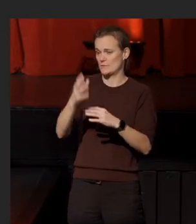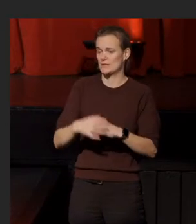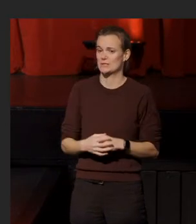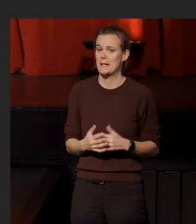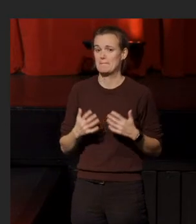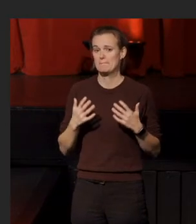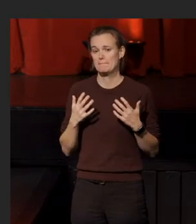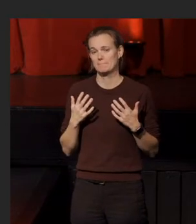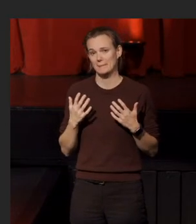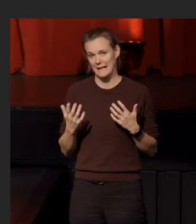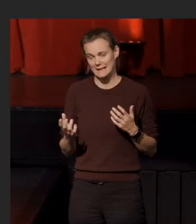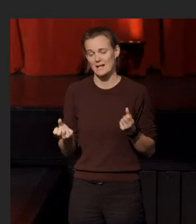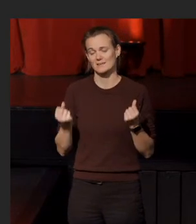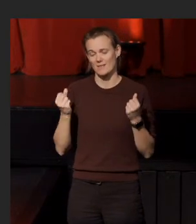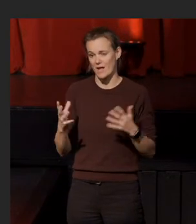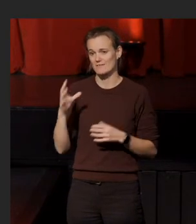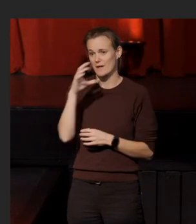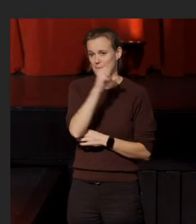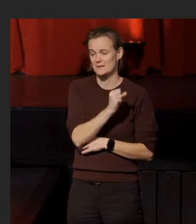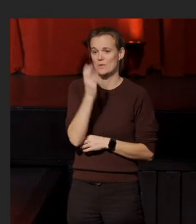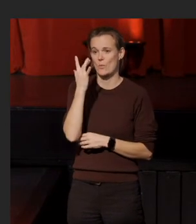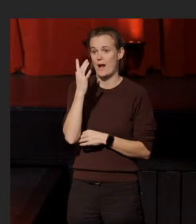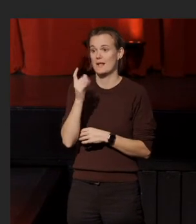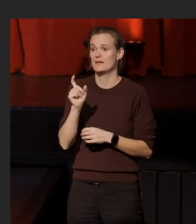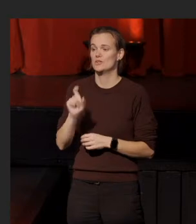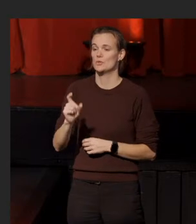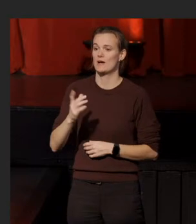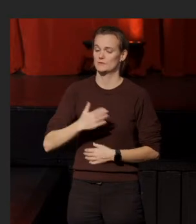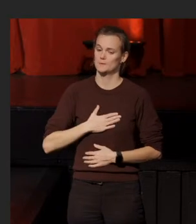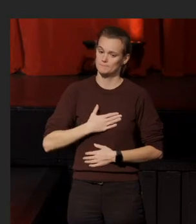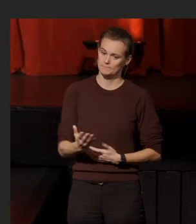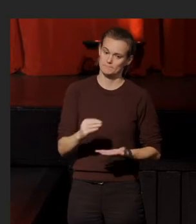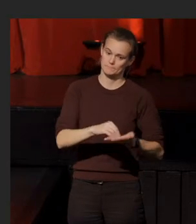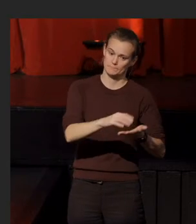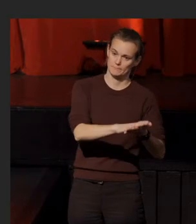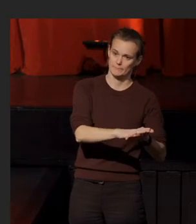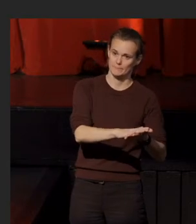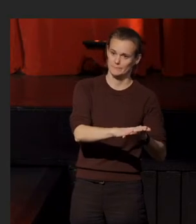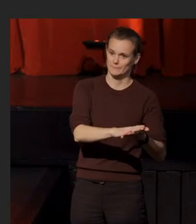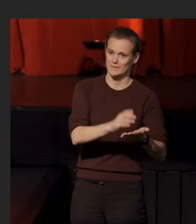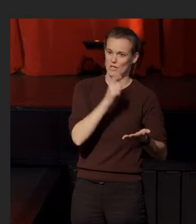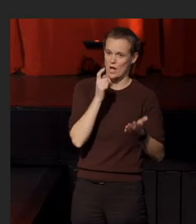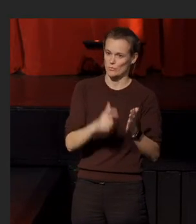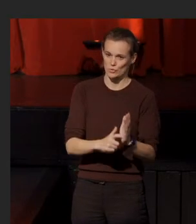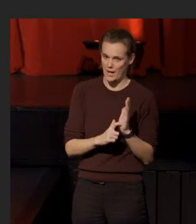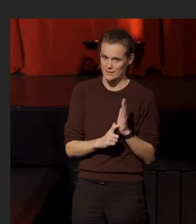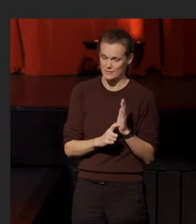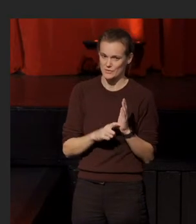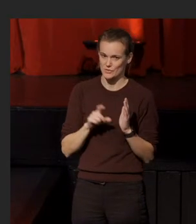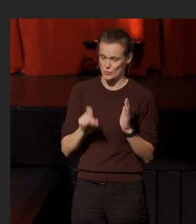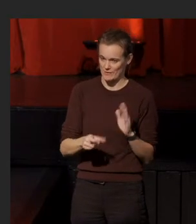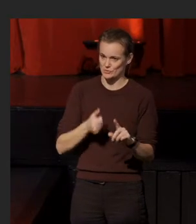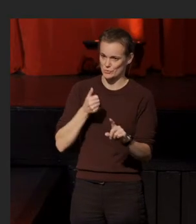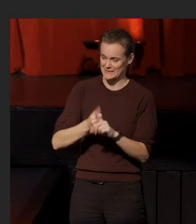their advertisements when they're putting them on the platform. And it requires people to, or it requires an assumption